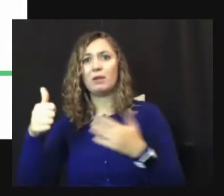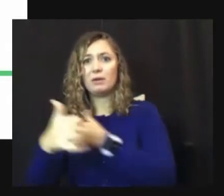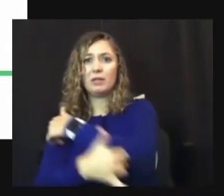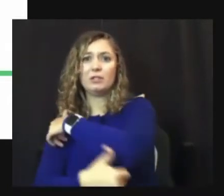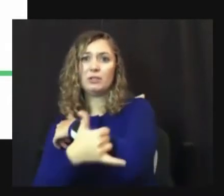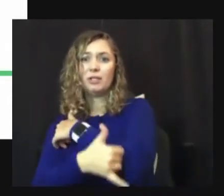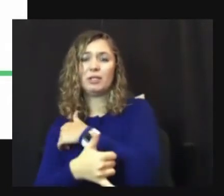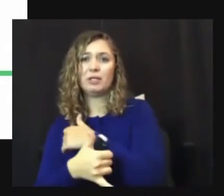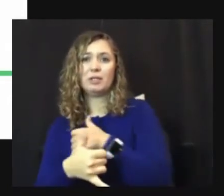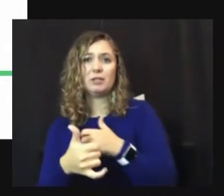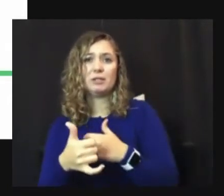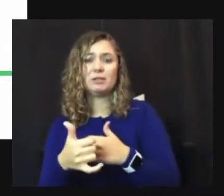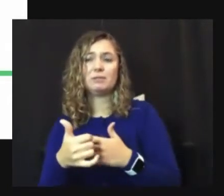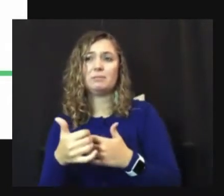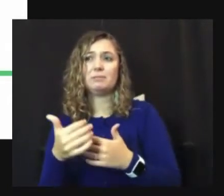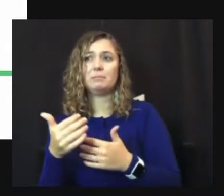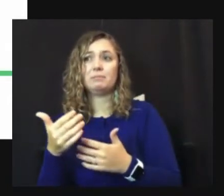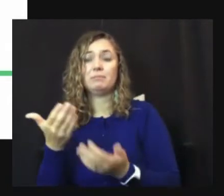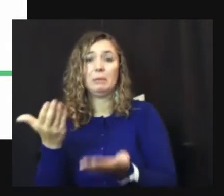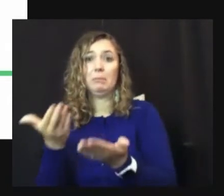with people joining this